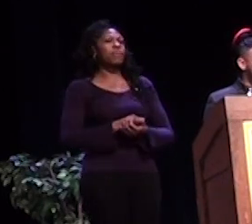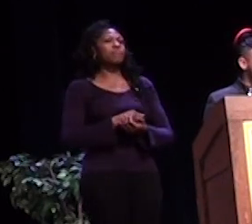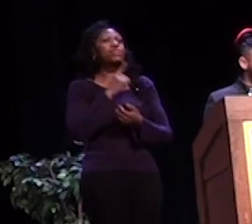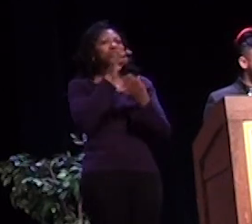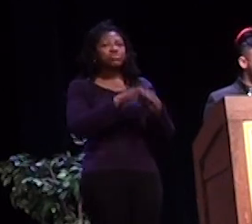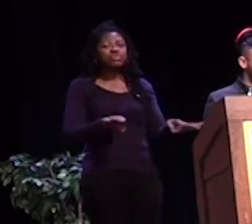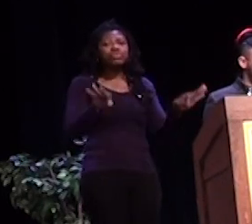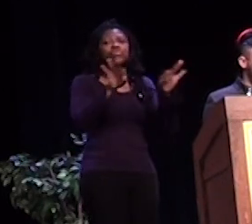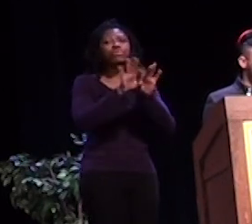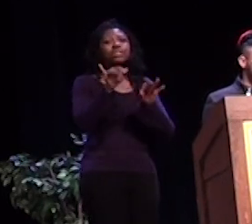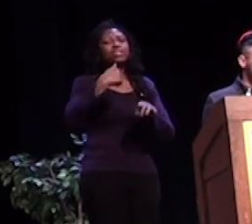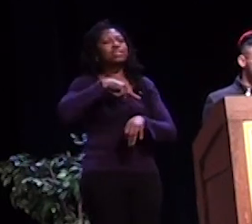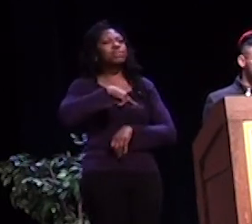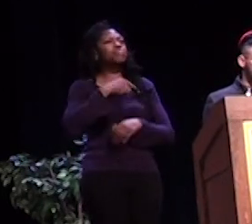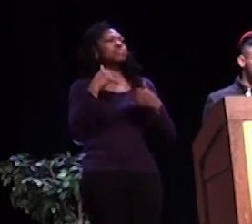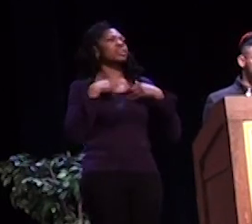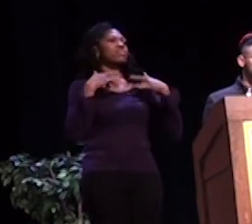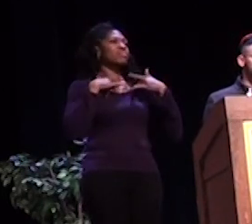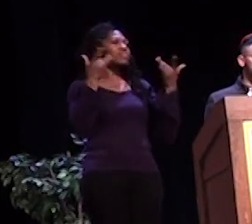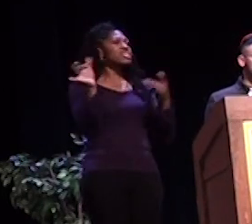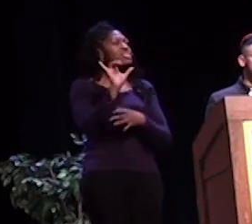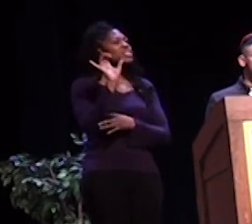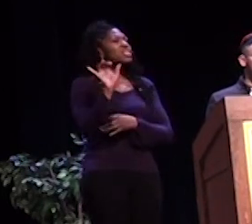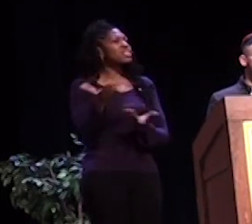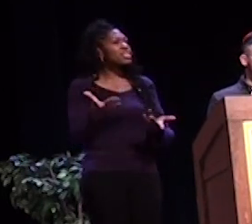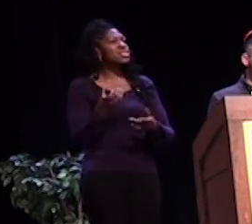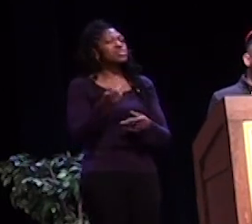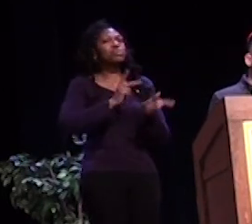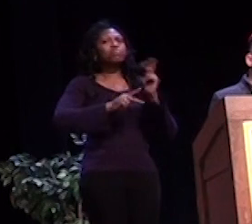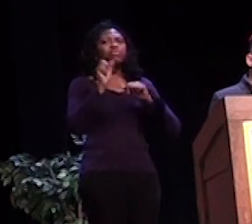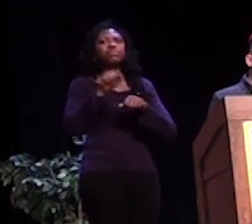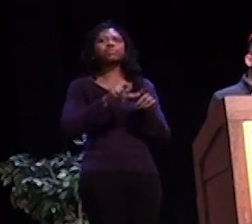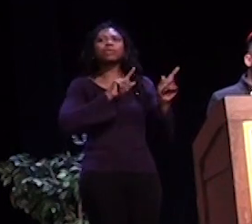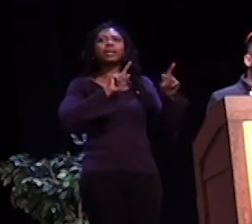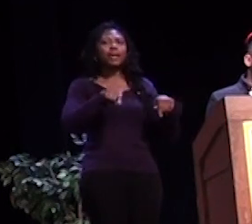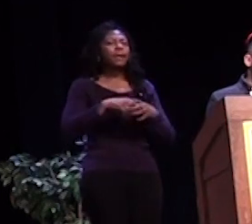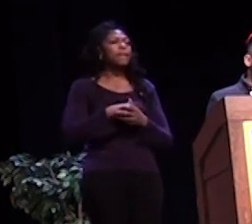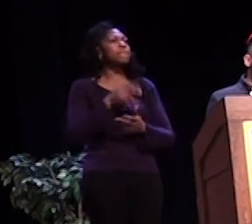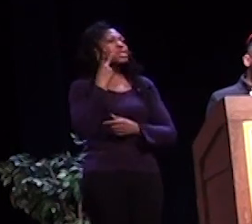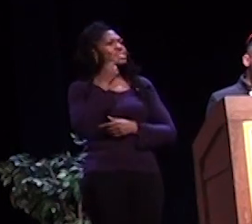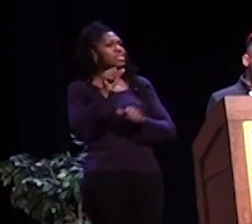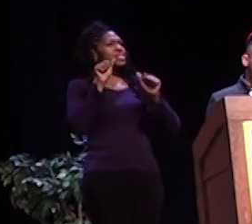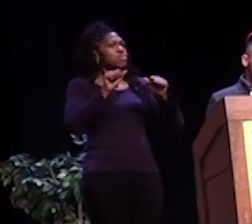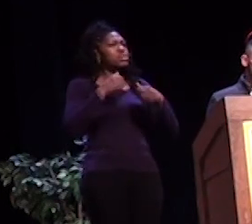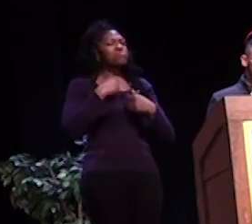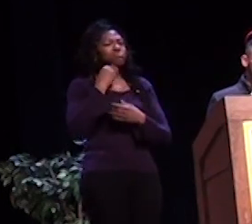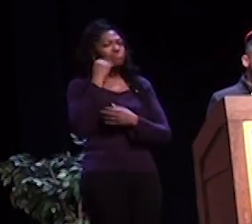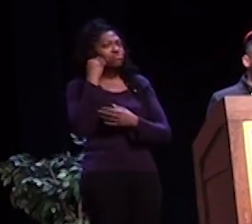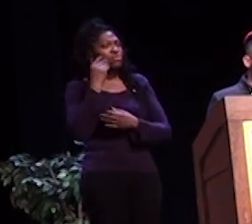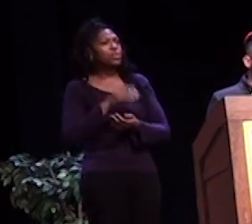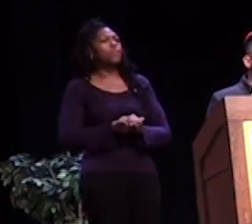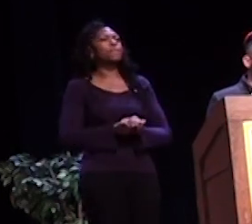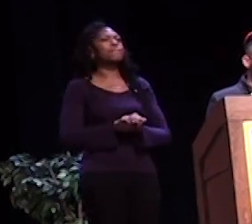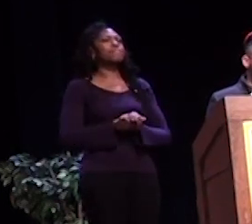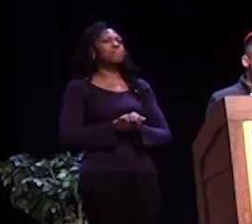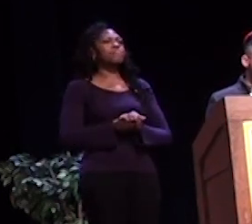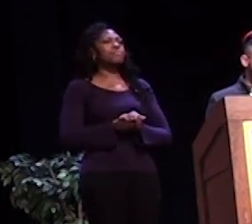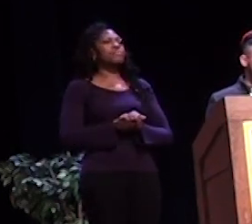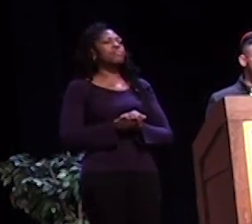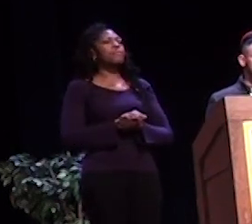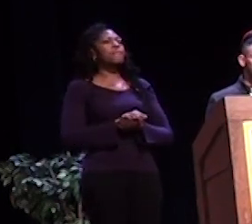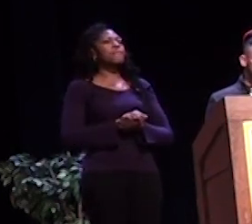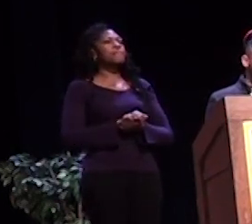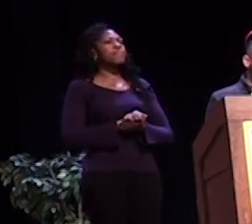host events like this to return to the community and reflect on the plan that we made together. Are we seeing the progress that we expected? Are there